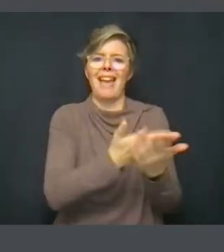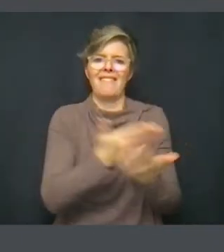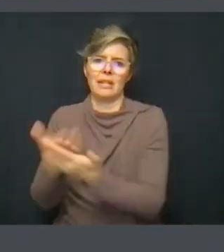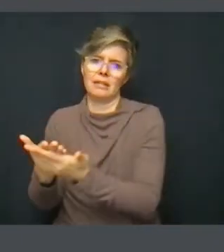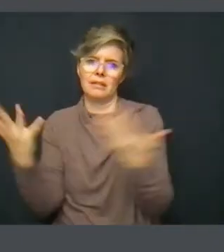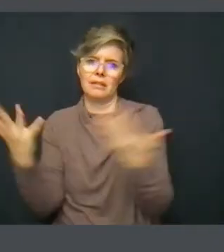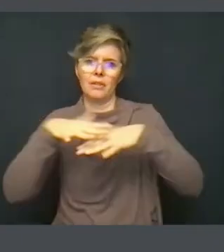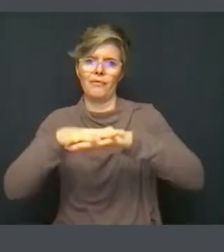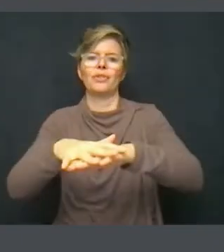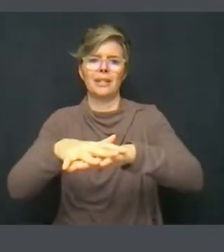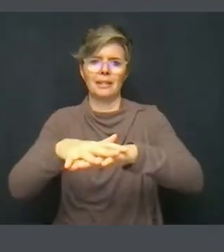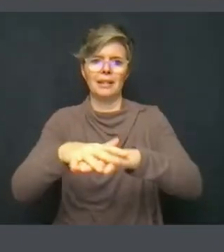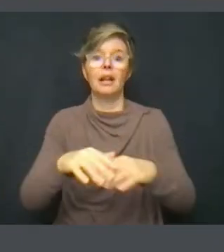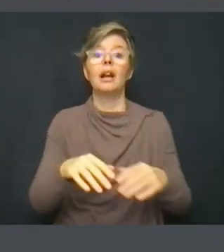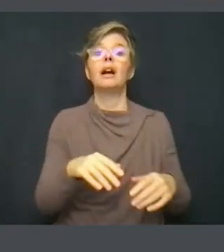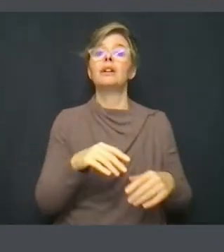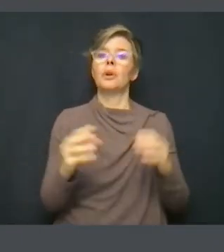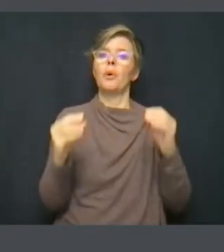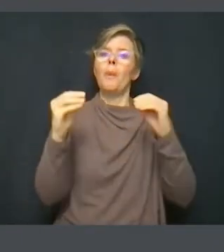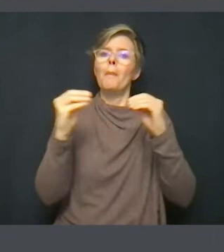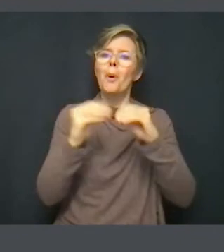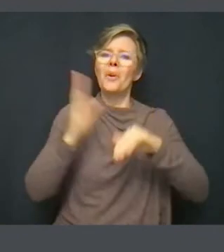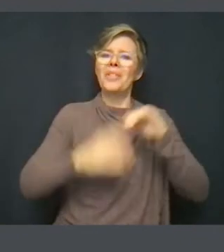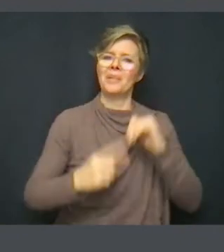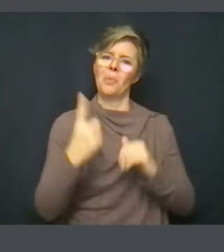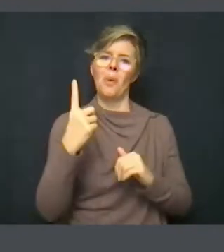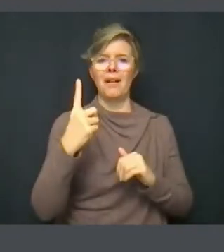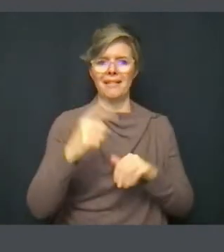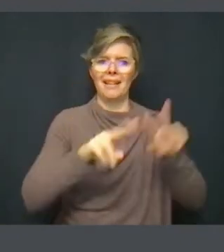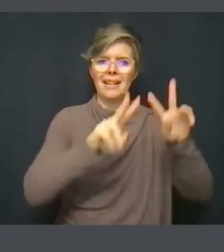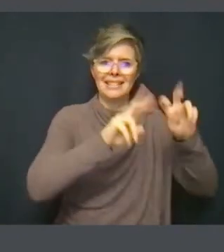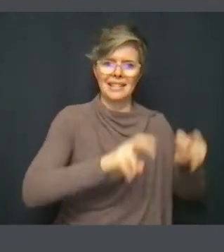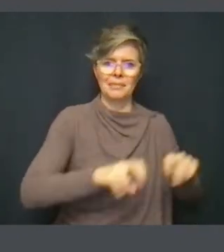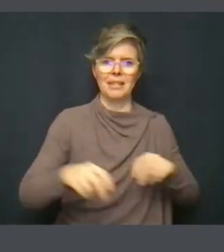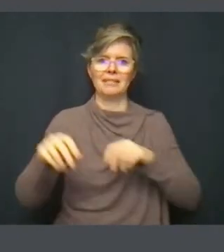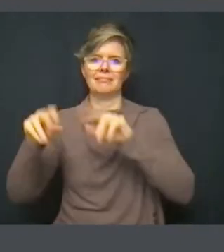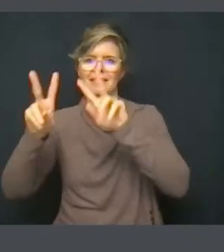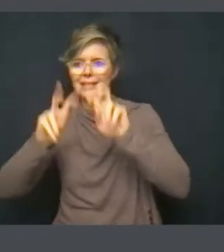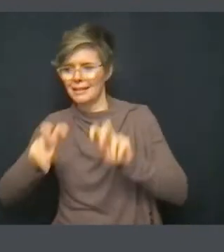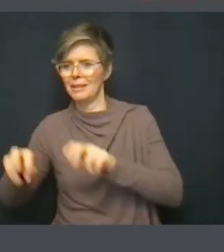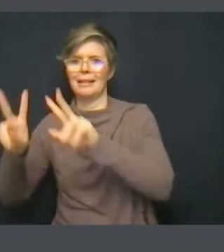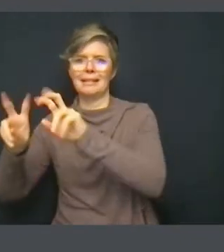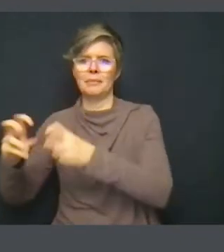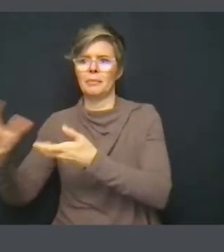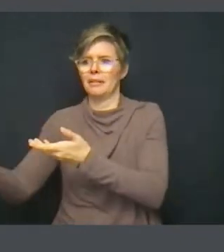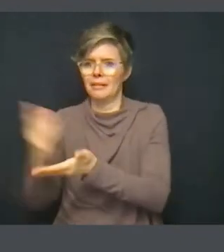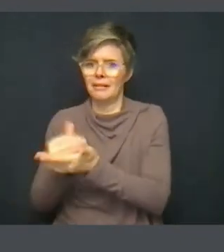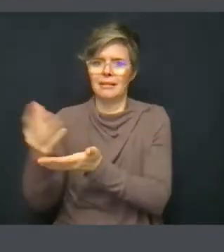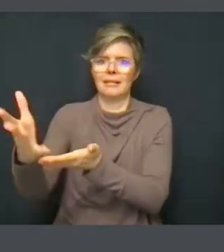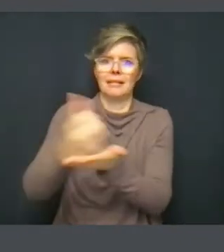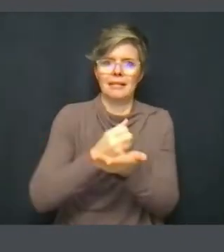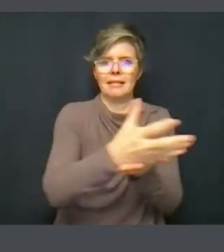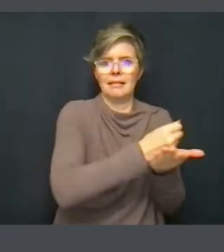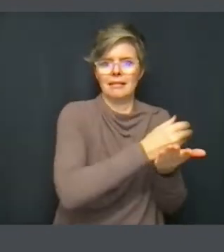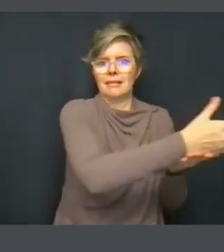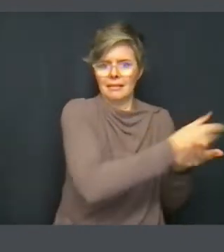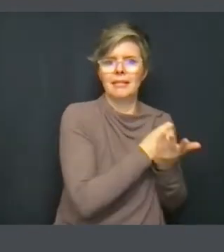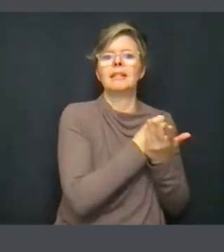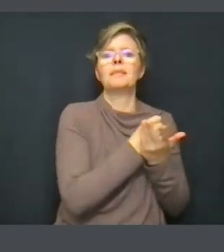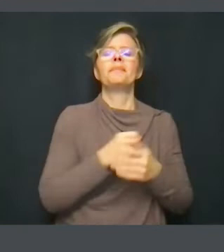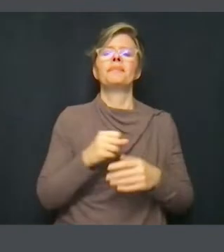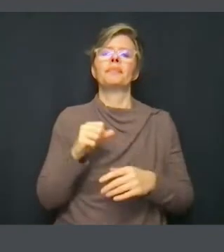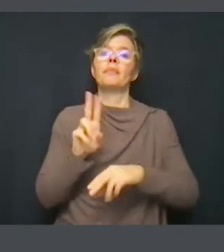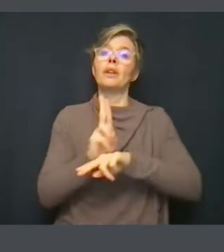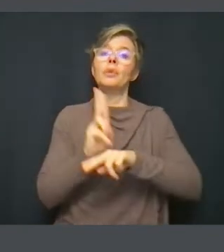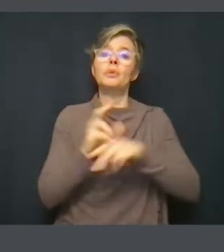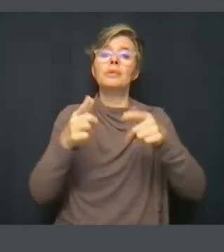of assessment evidence to make a diagnostic decision, right? Really important part is these language experience questionnaires. You can think about this as part of like your